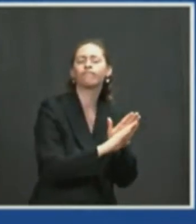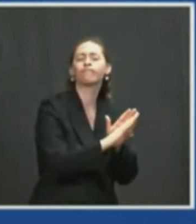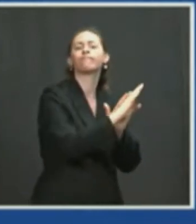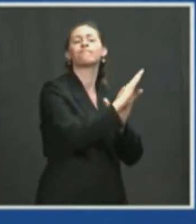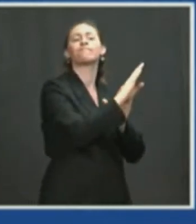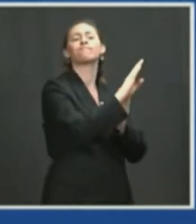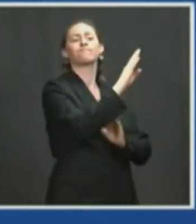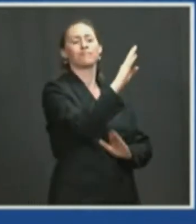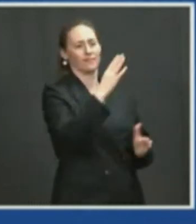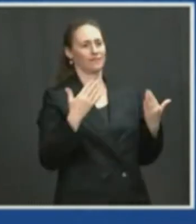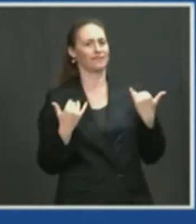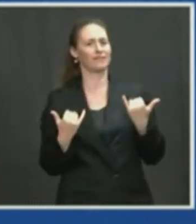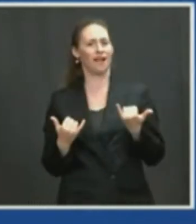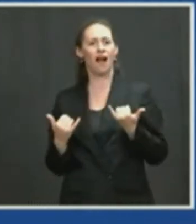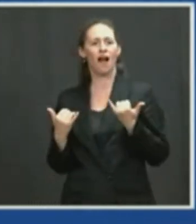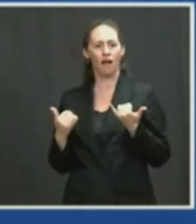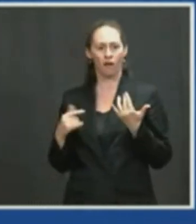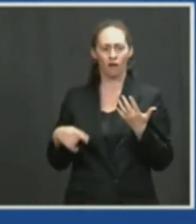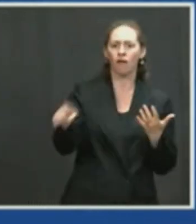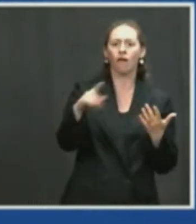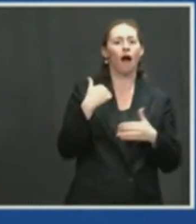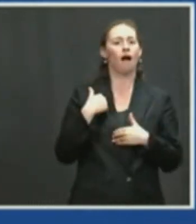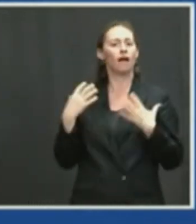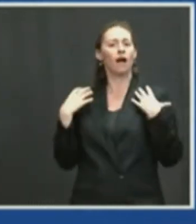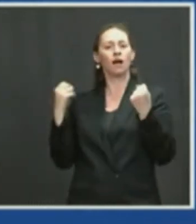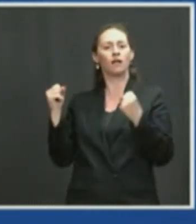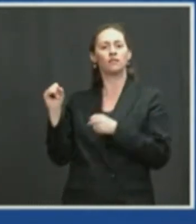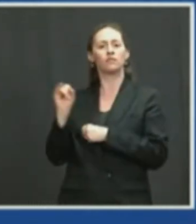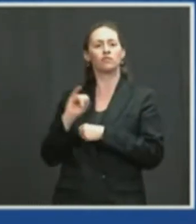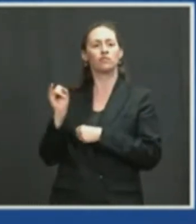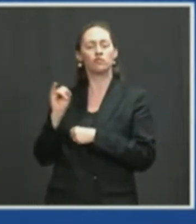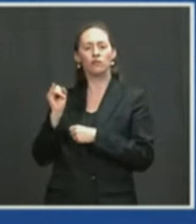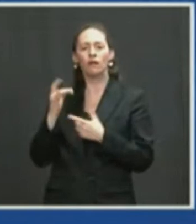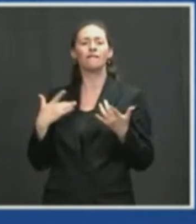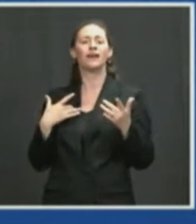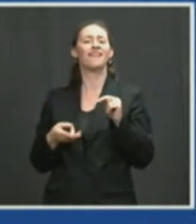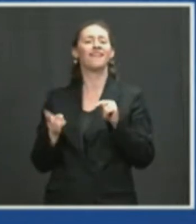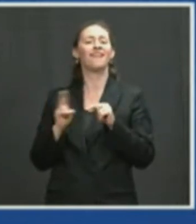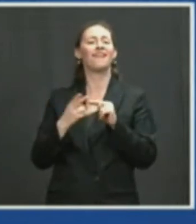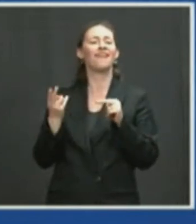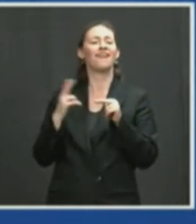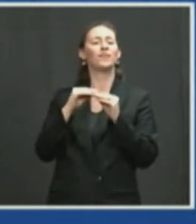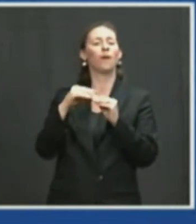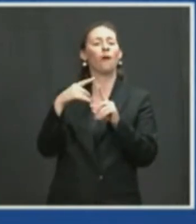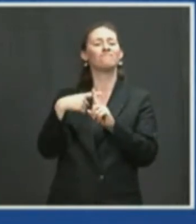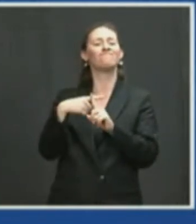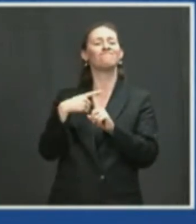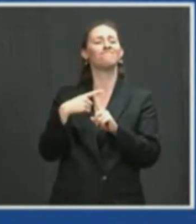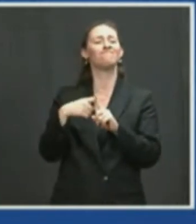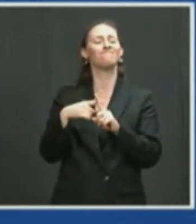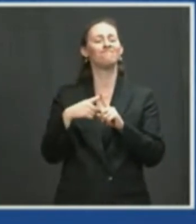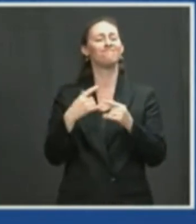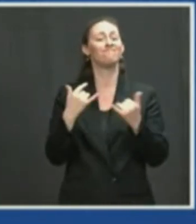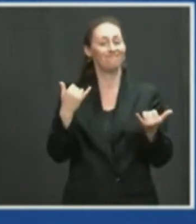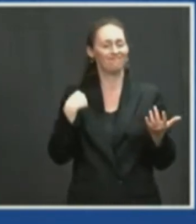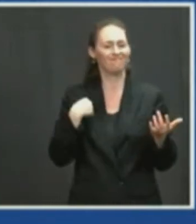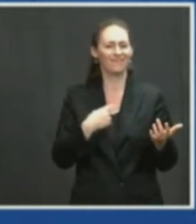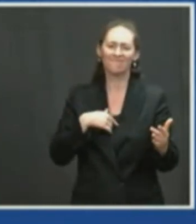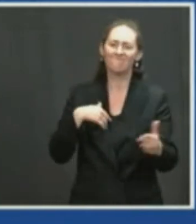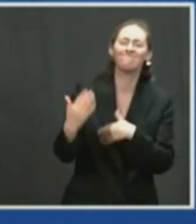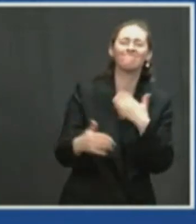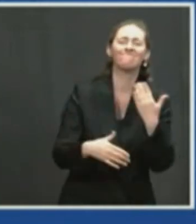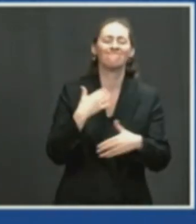And small business confidence is up. America is finally on the move again. As we continue this